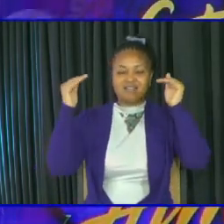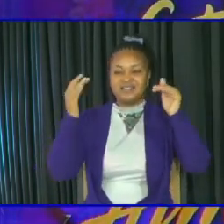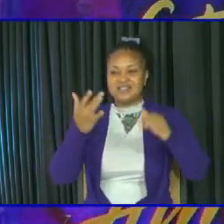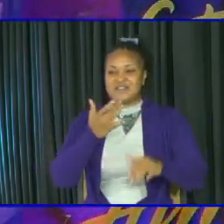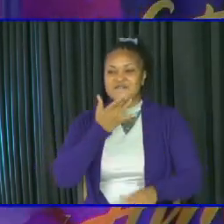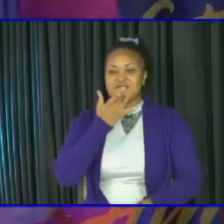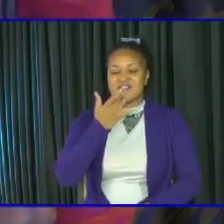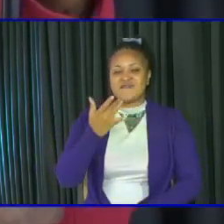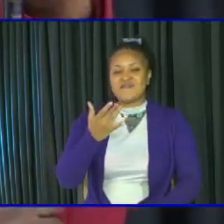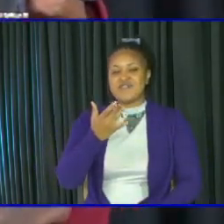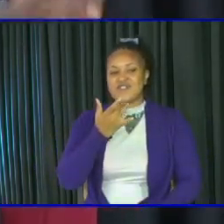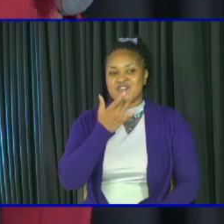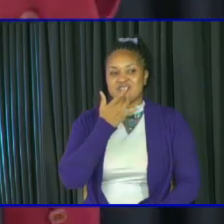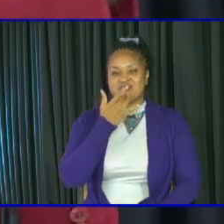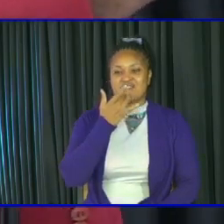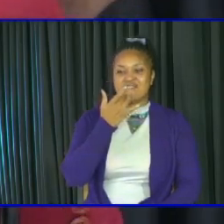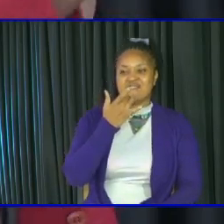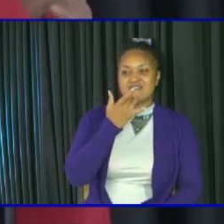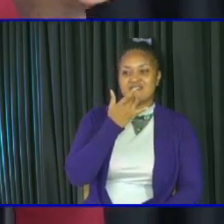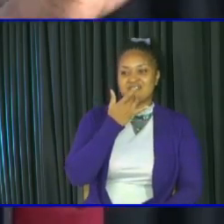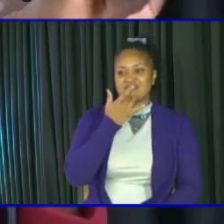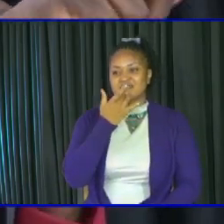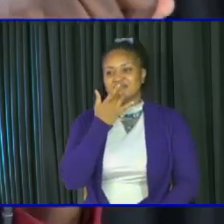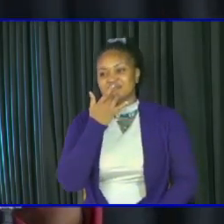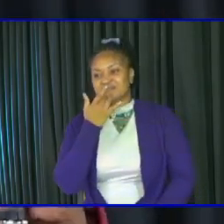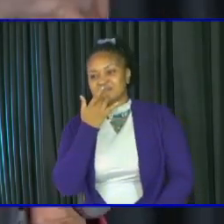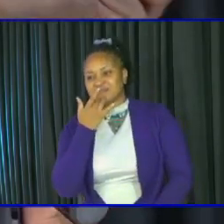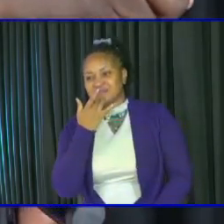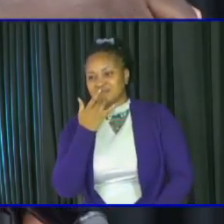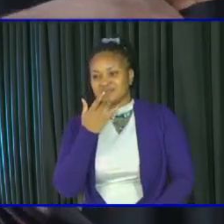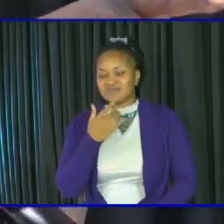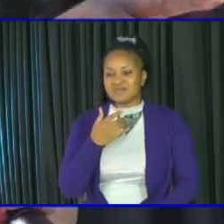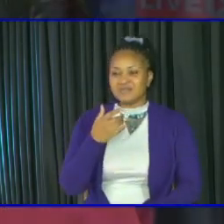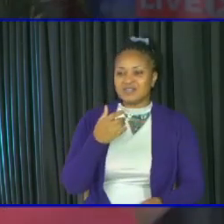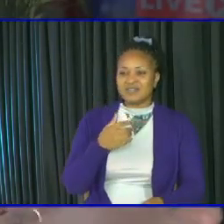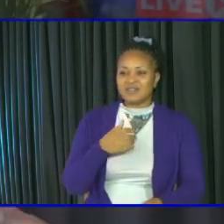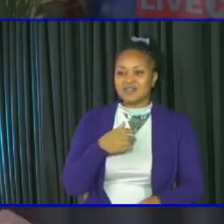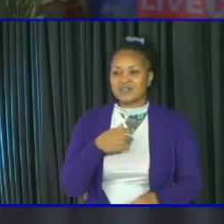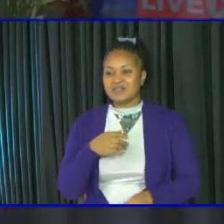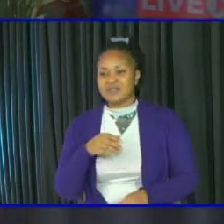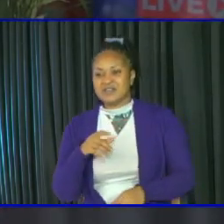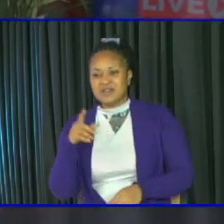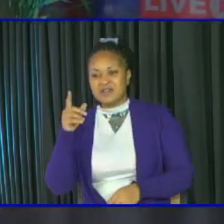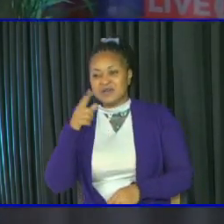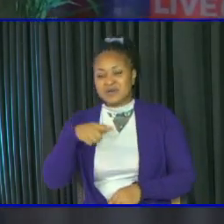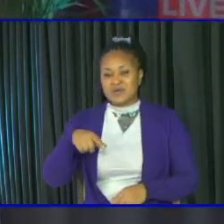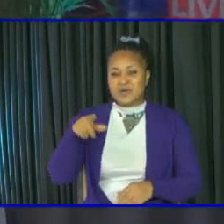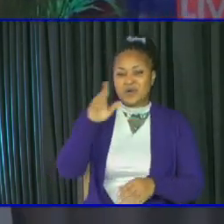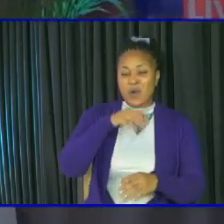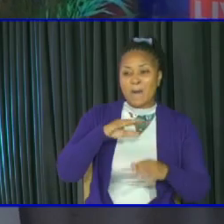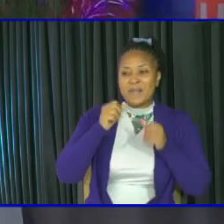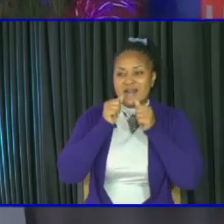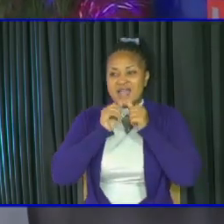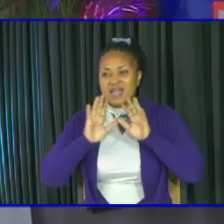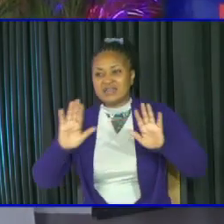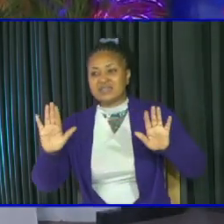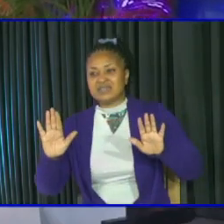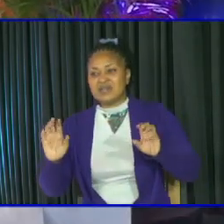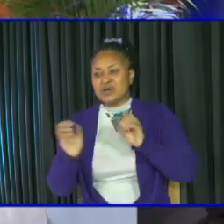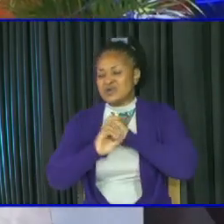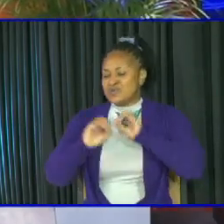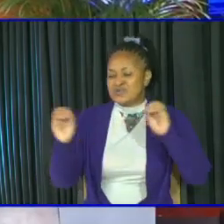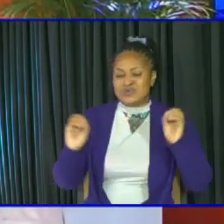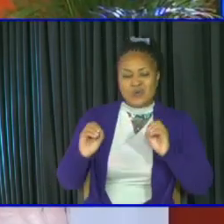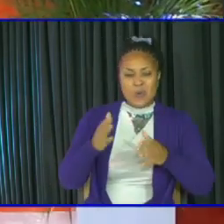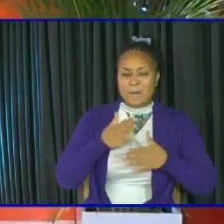highly favored. As I look, as I in the living room, listen. When the Lord bless, Jesus is you. Nobody